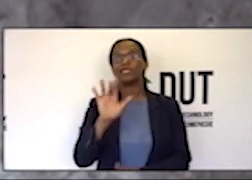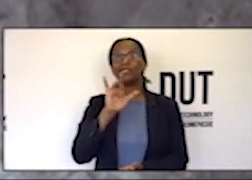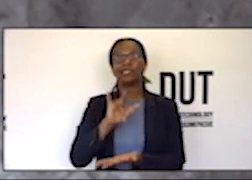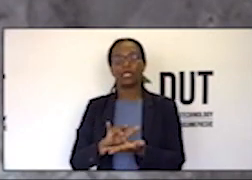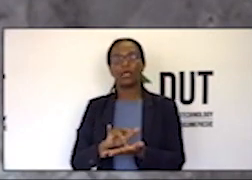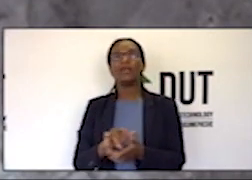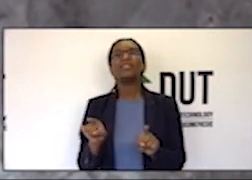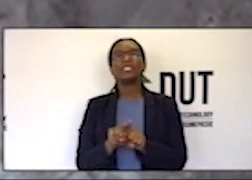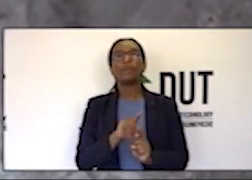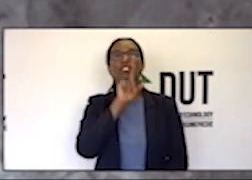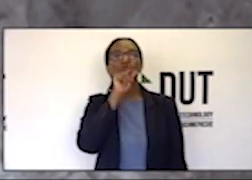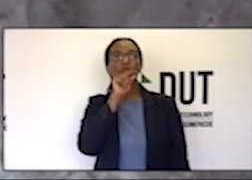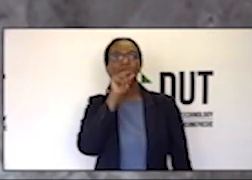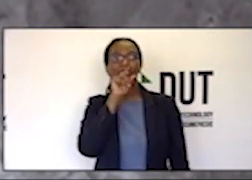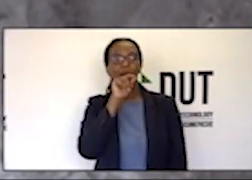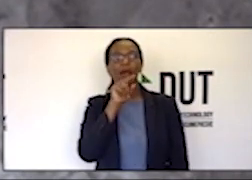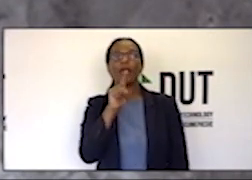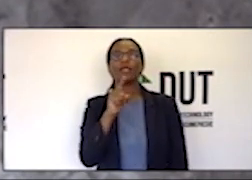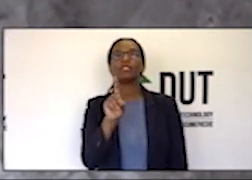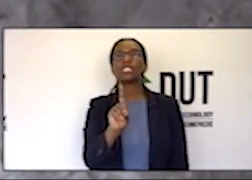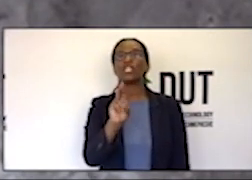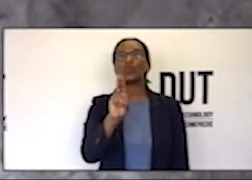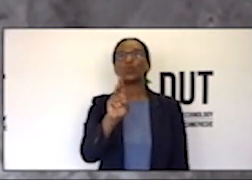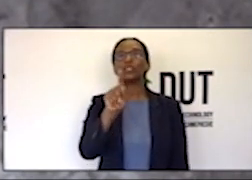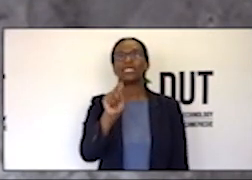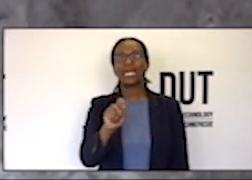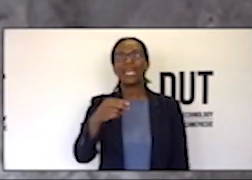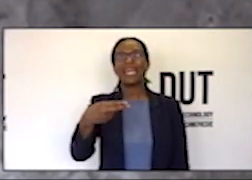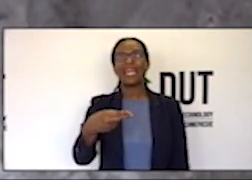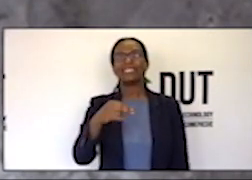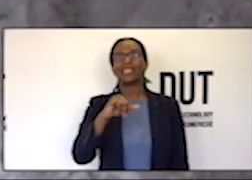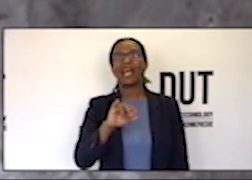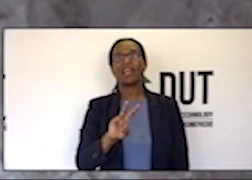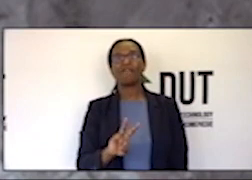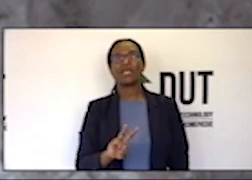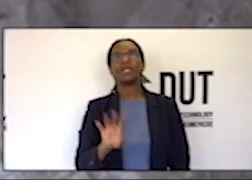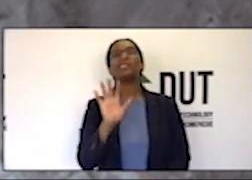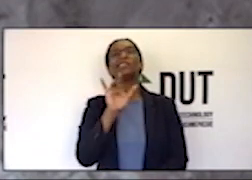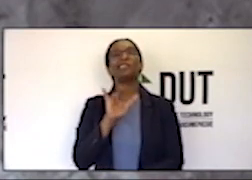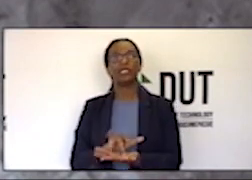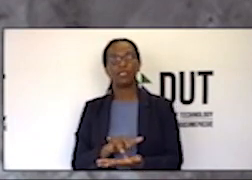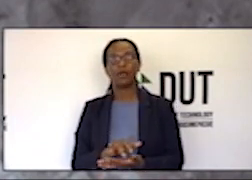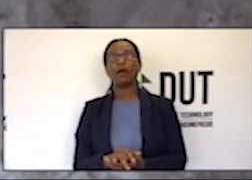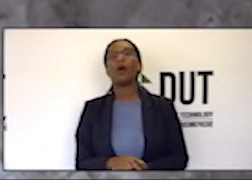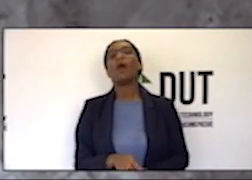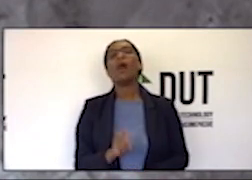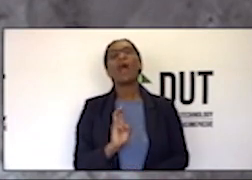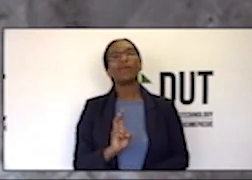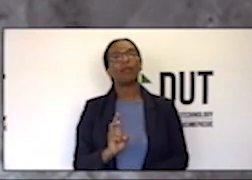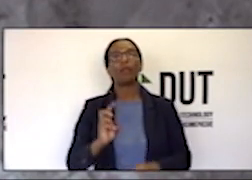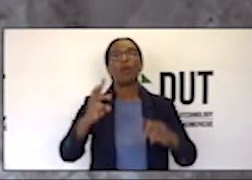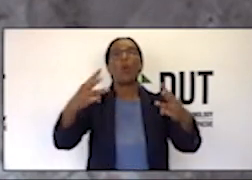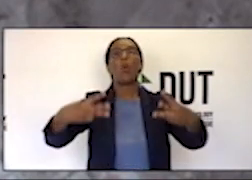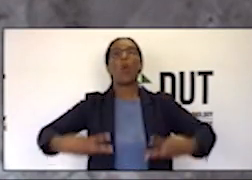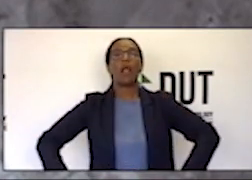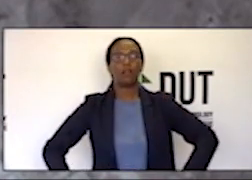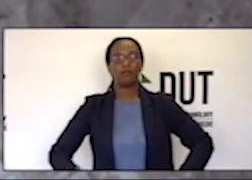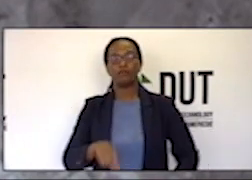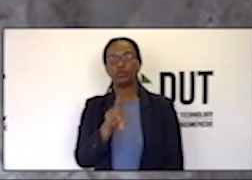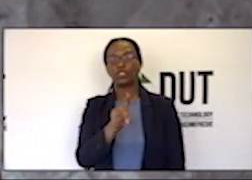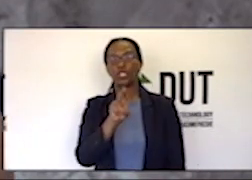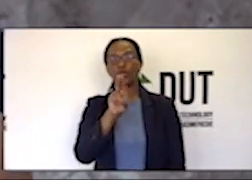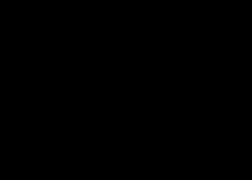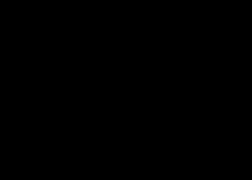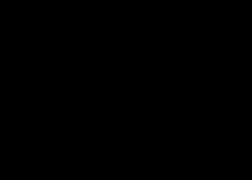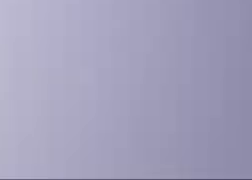as Twitter at DUT HIV Center. Once again, welcome to Durban University of